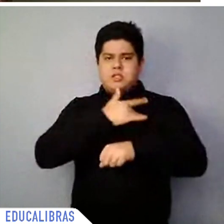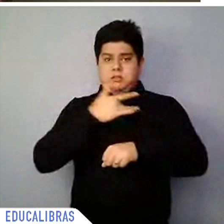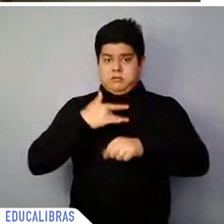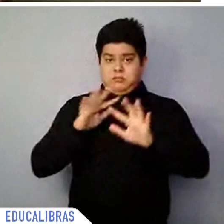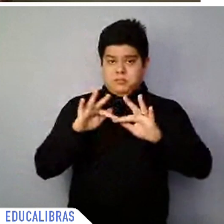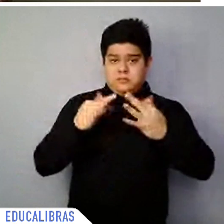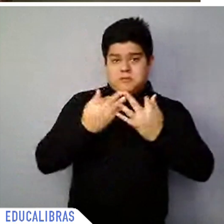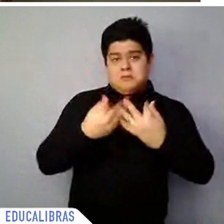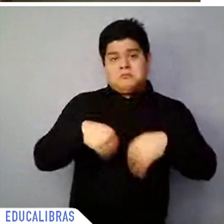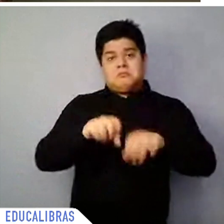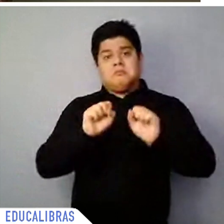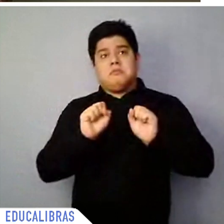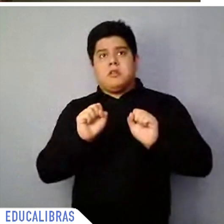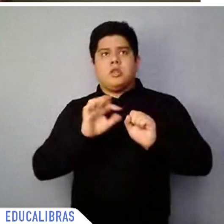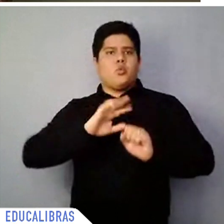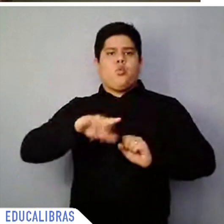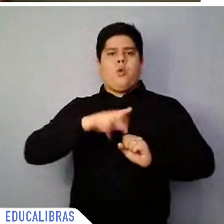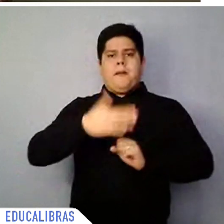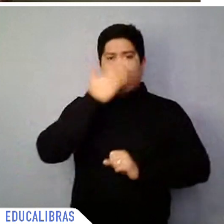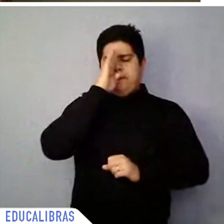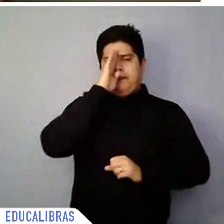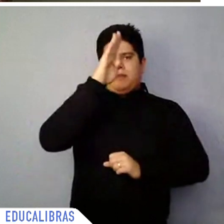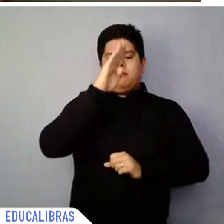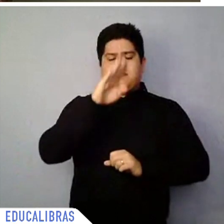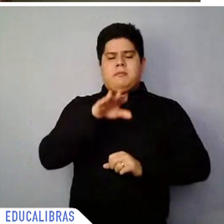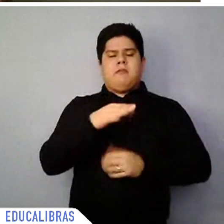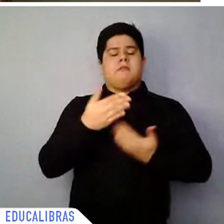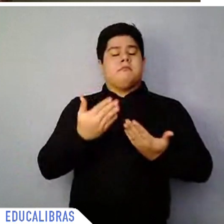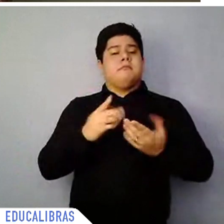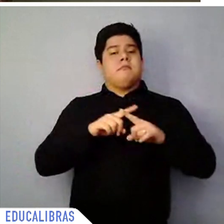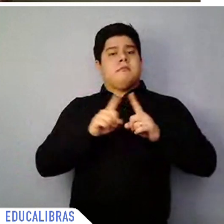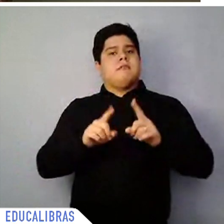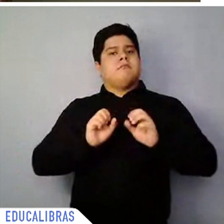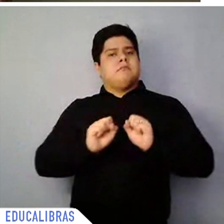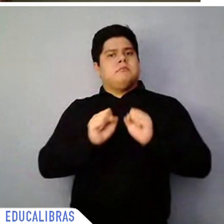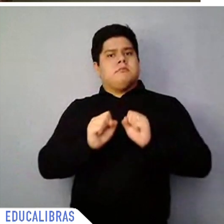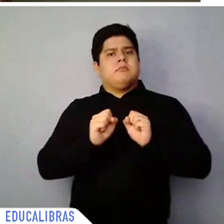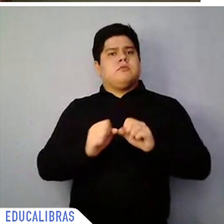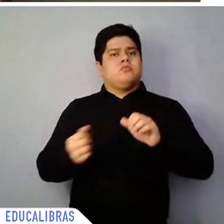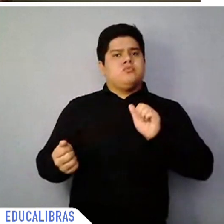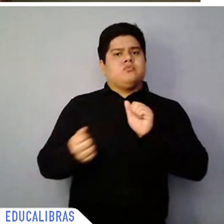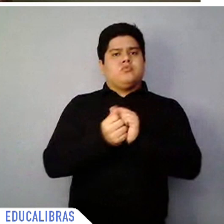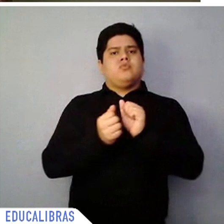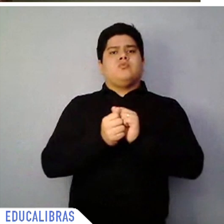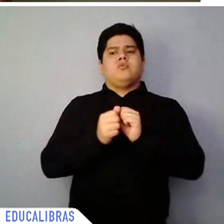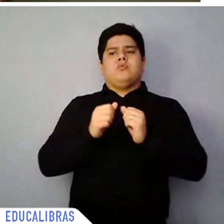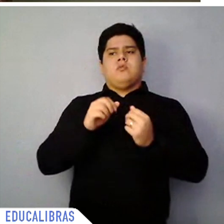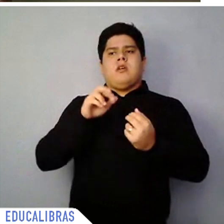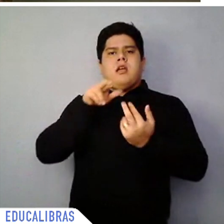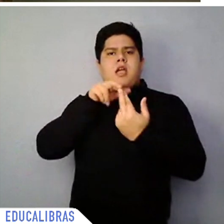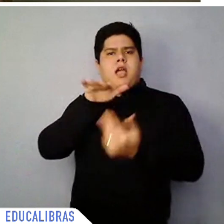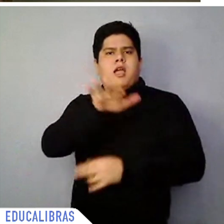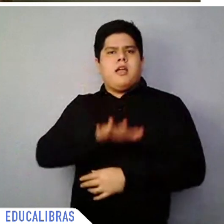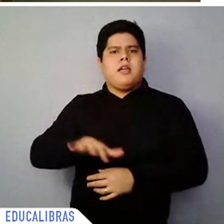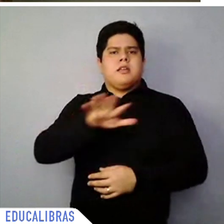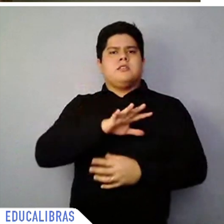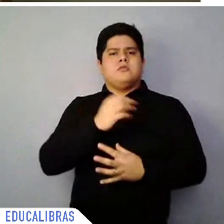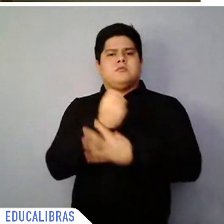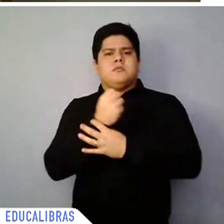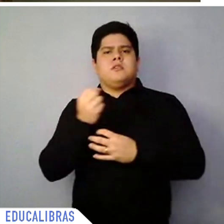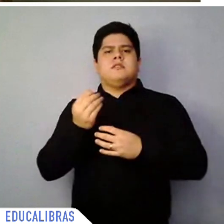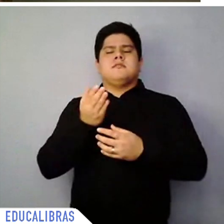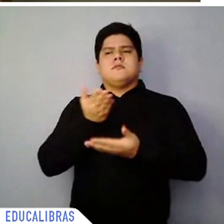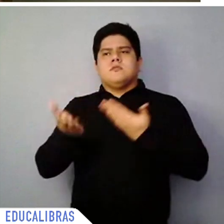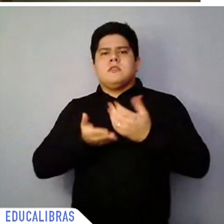this strategy and situation. The health family is not the main tool, but of course, with